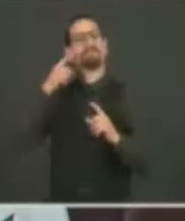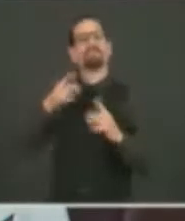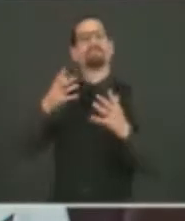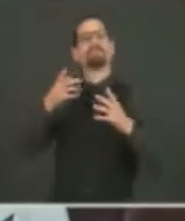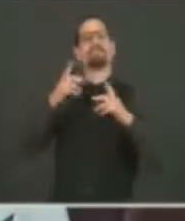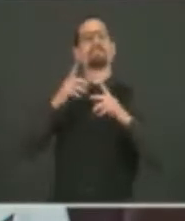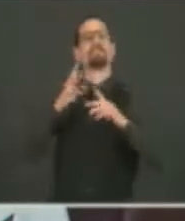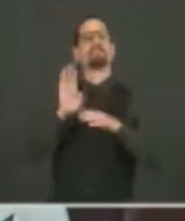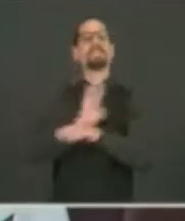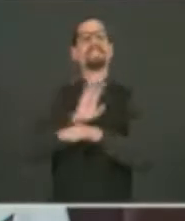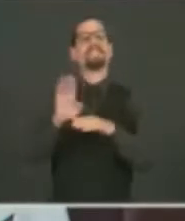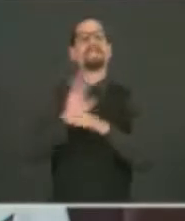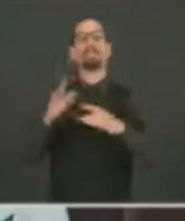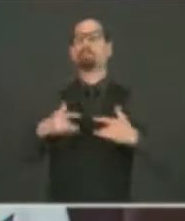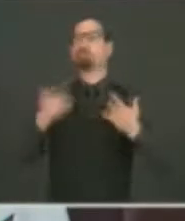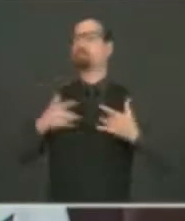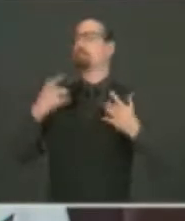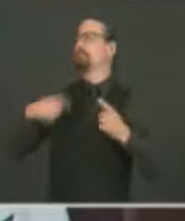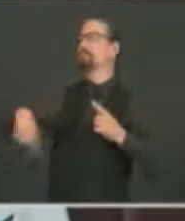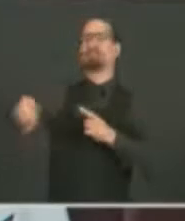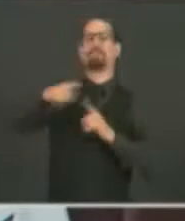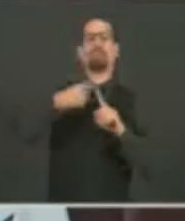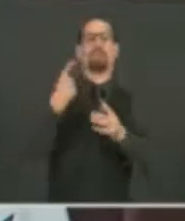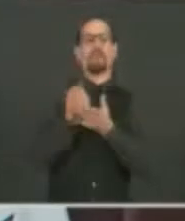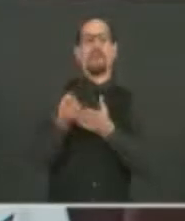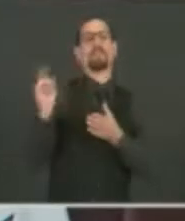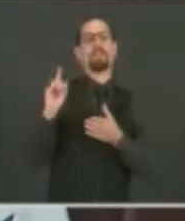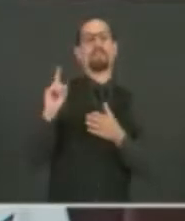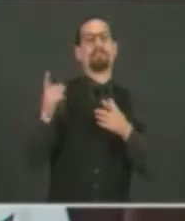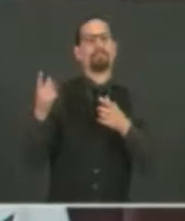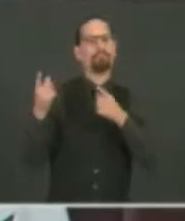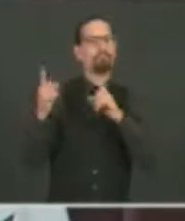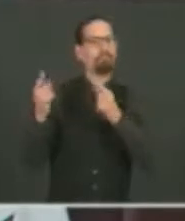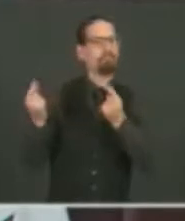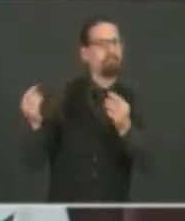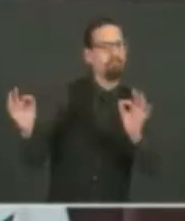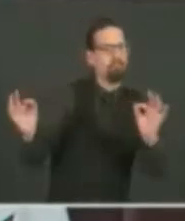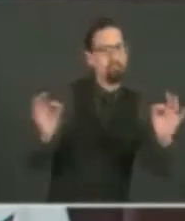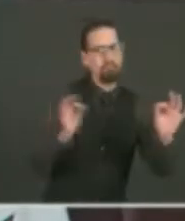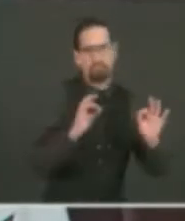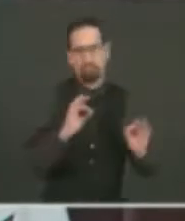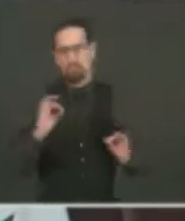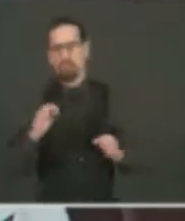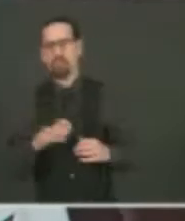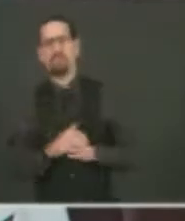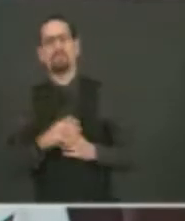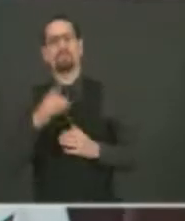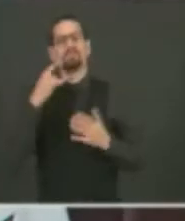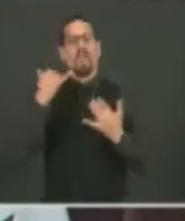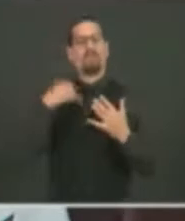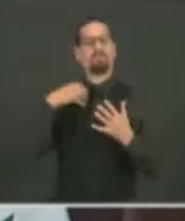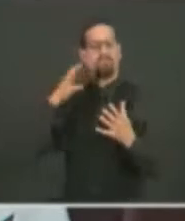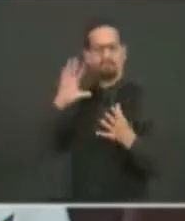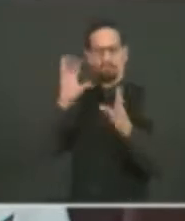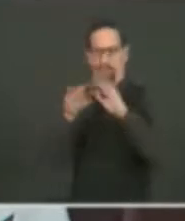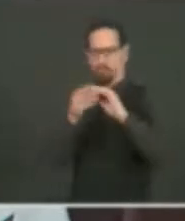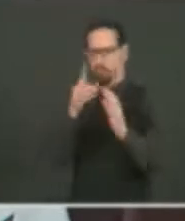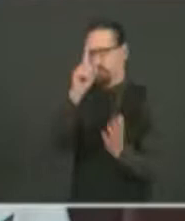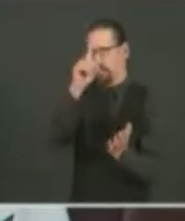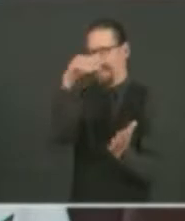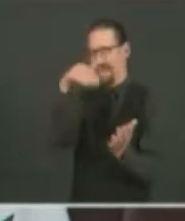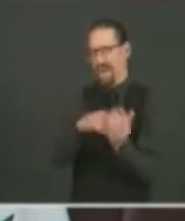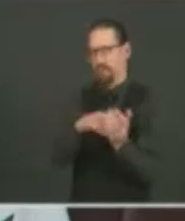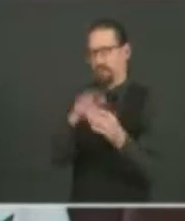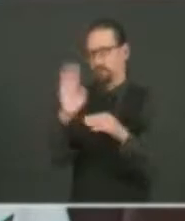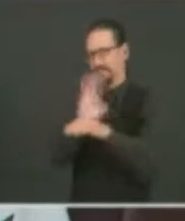week. Last week, out of approximately 1,000 businesses inspected, we saw some of the highest